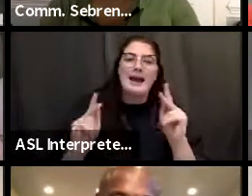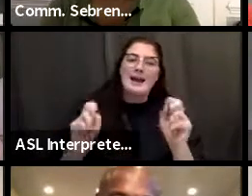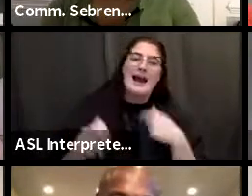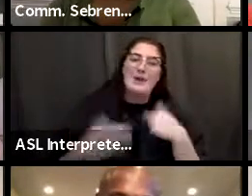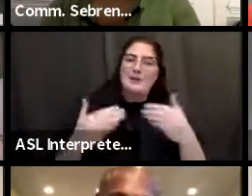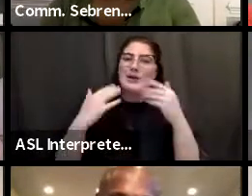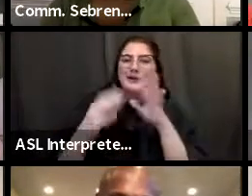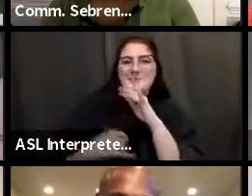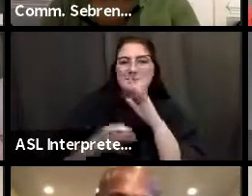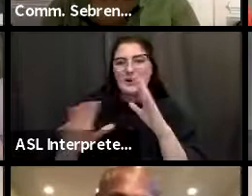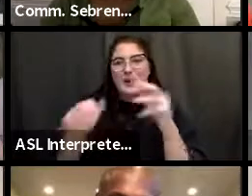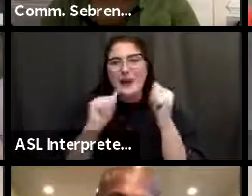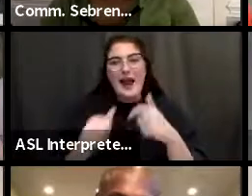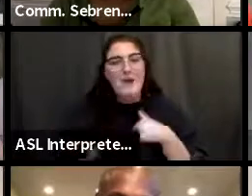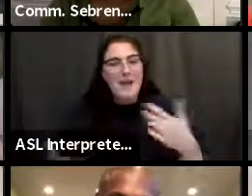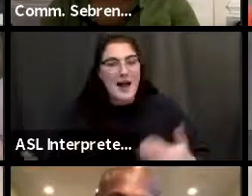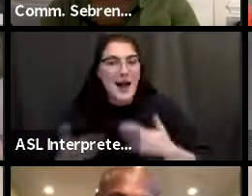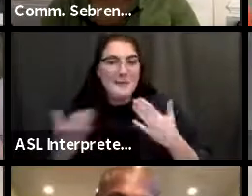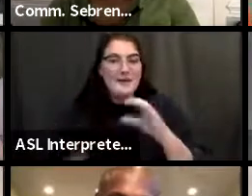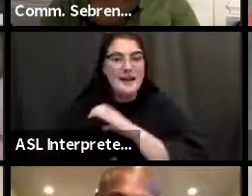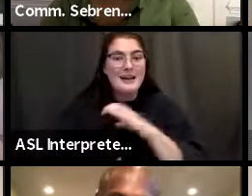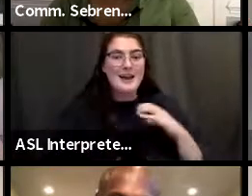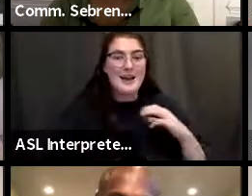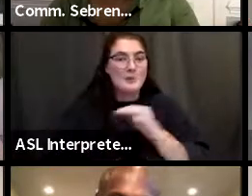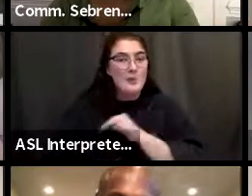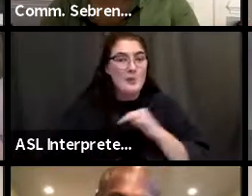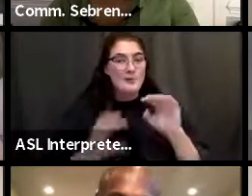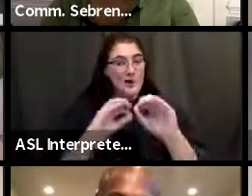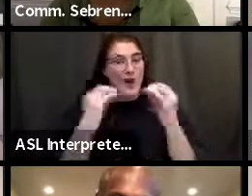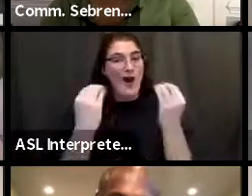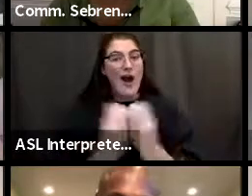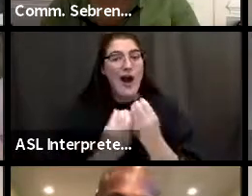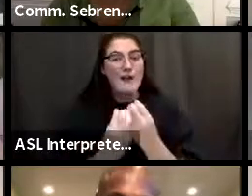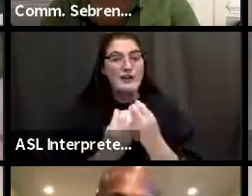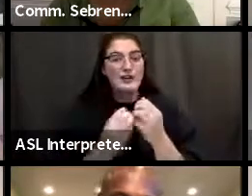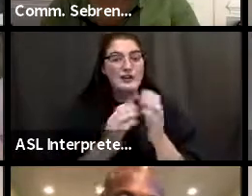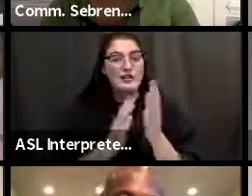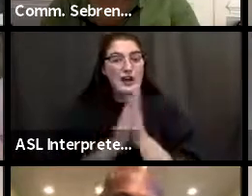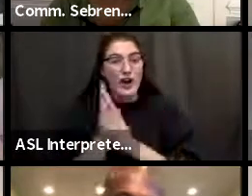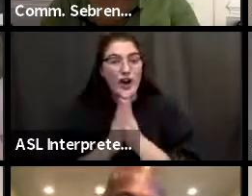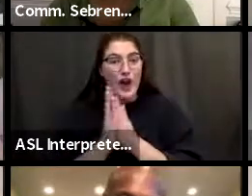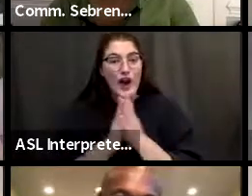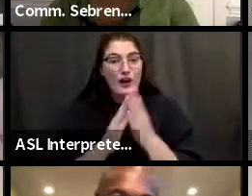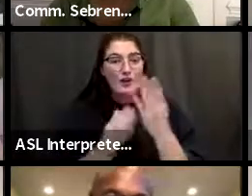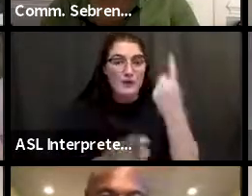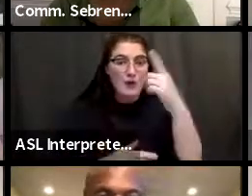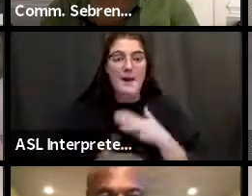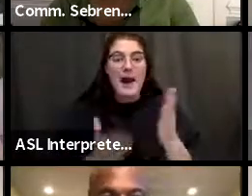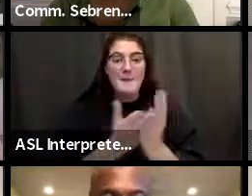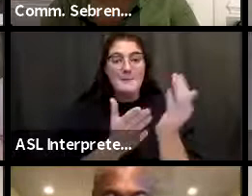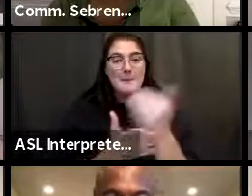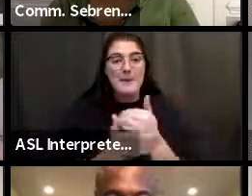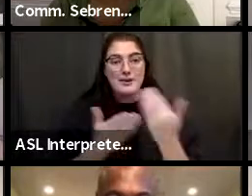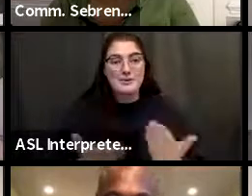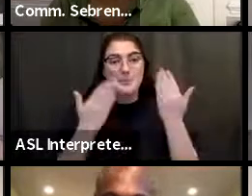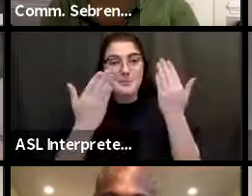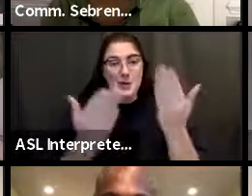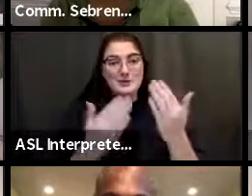and I'm thrilled that the council member's office is encouraged by my budget proposal. I know Silas